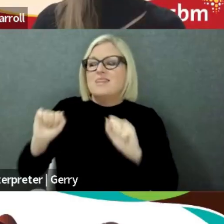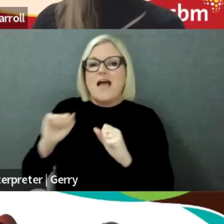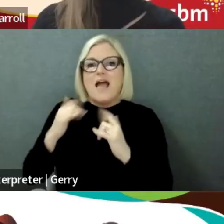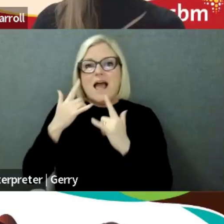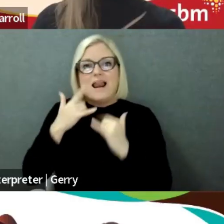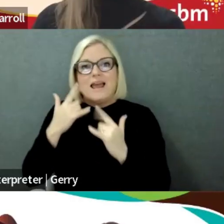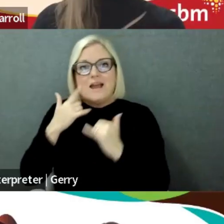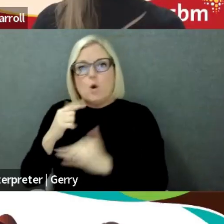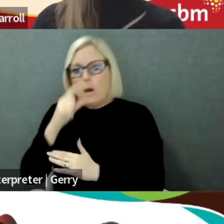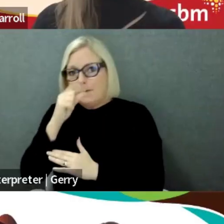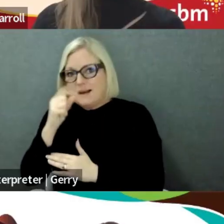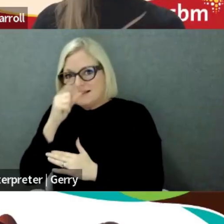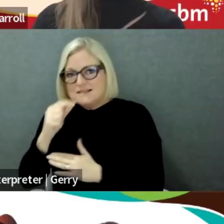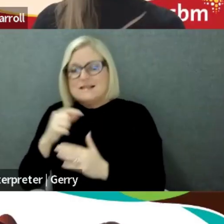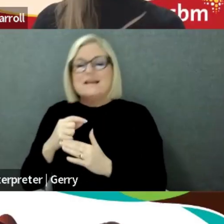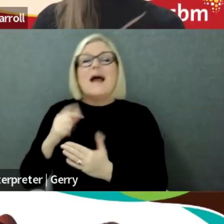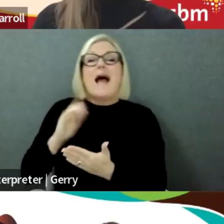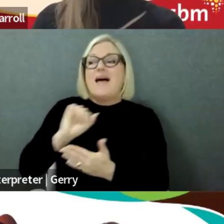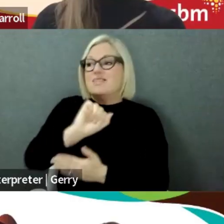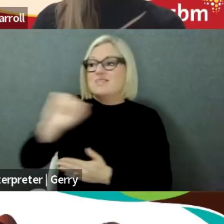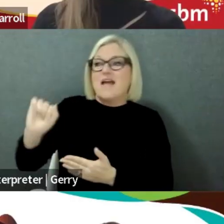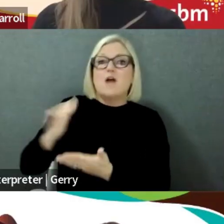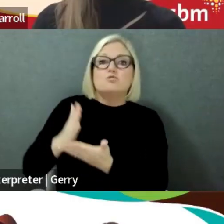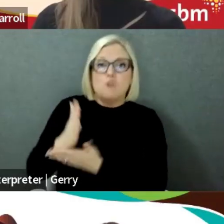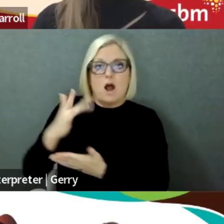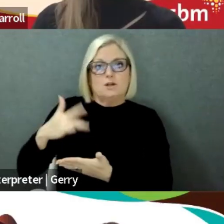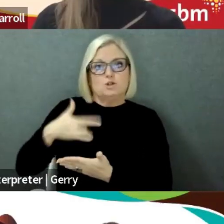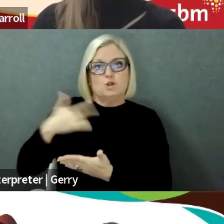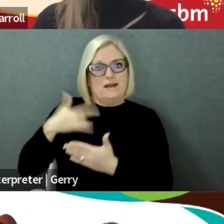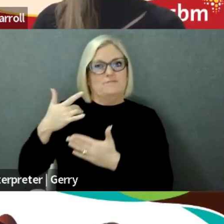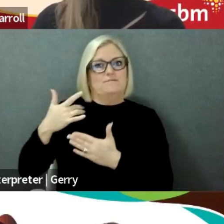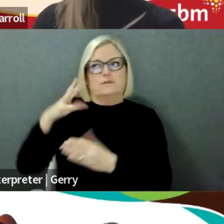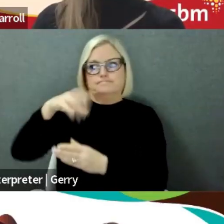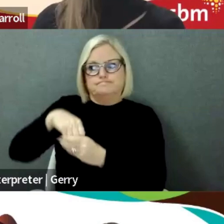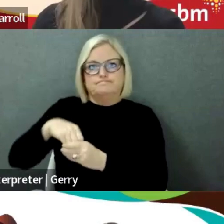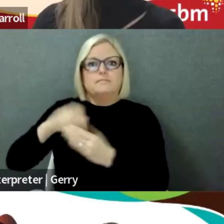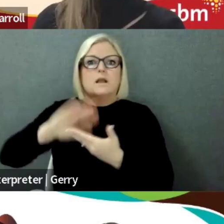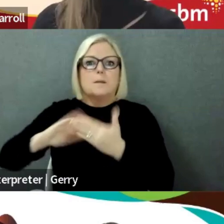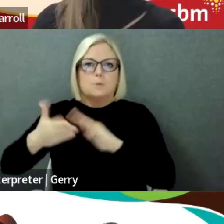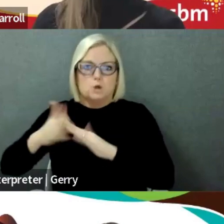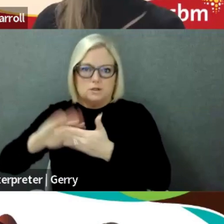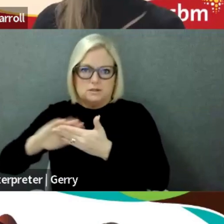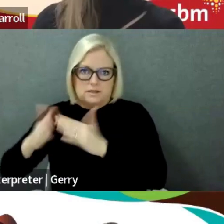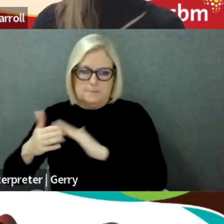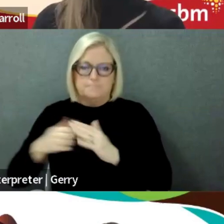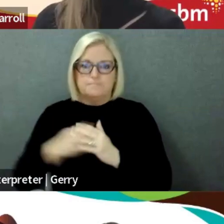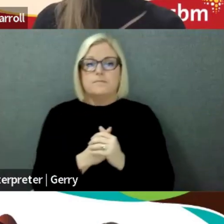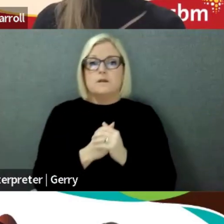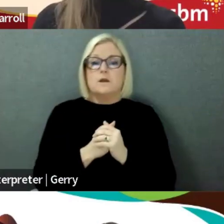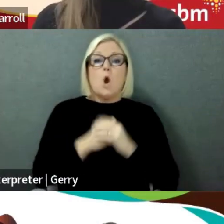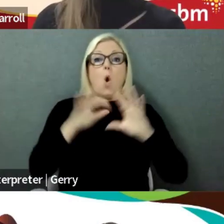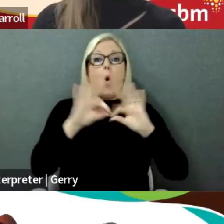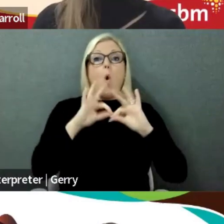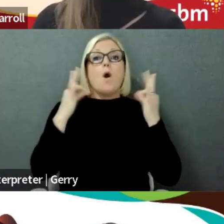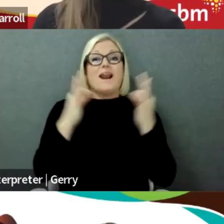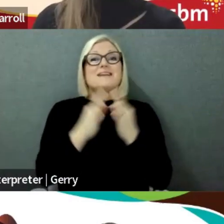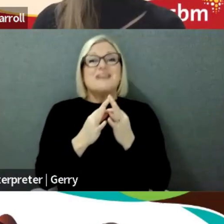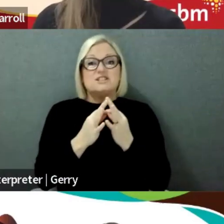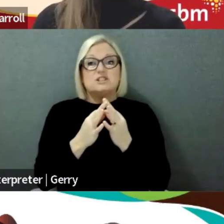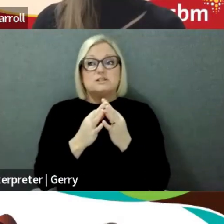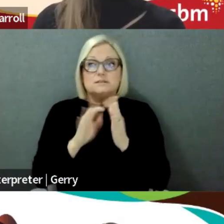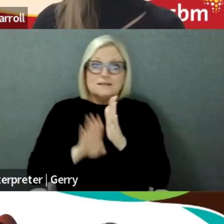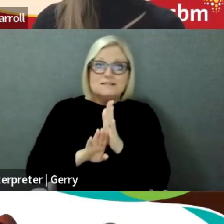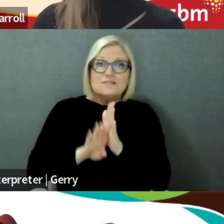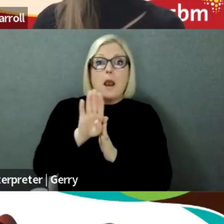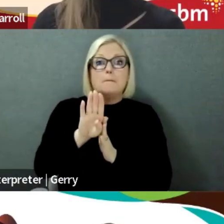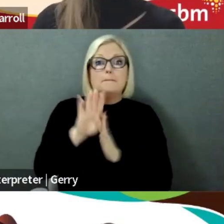community. At the same time, government and developing partners must give long-term support and resources